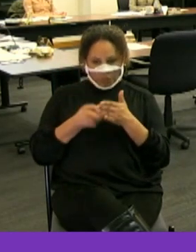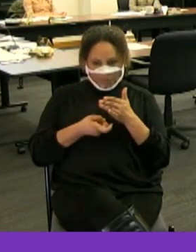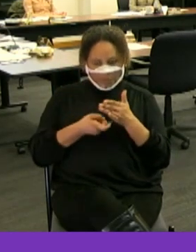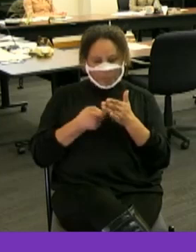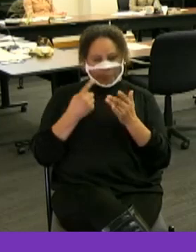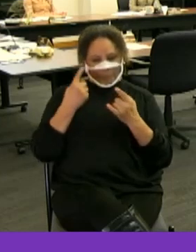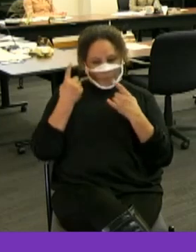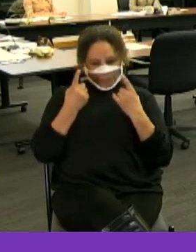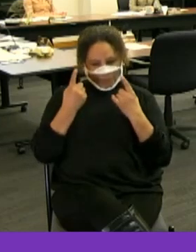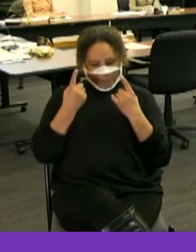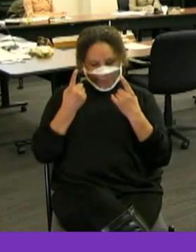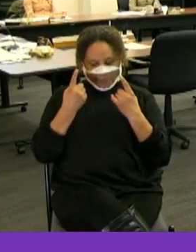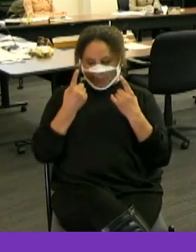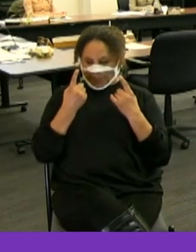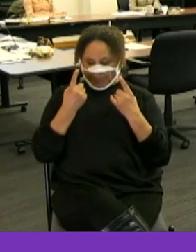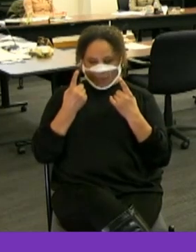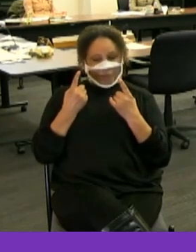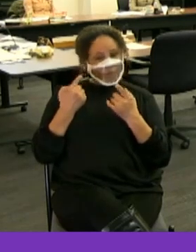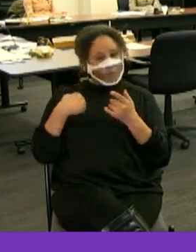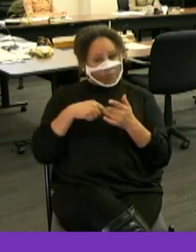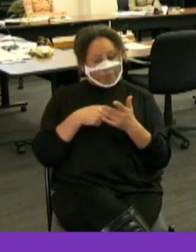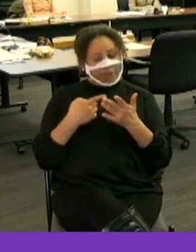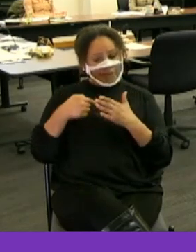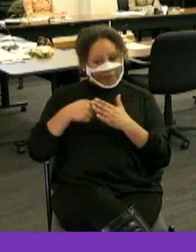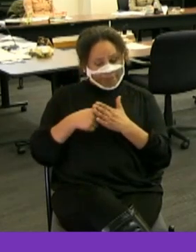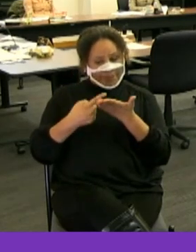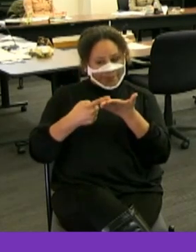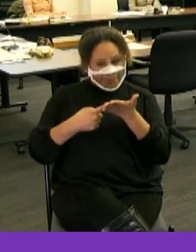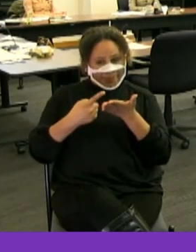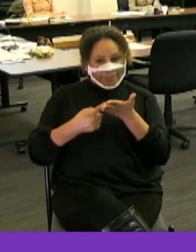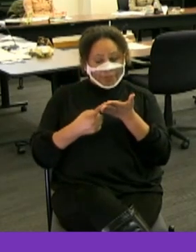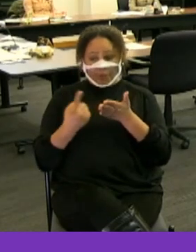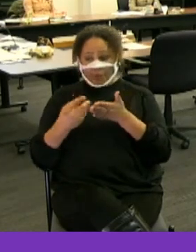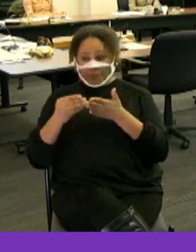at length. For one student taking 15